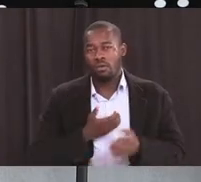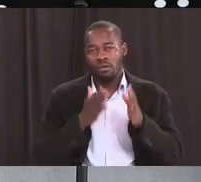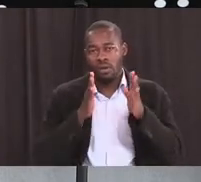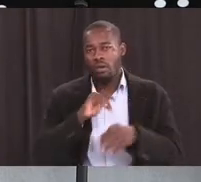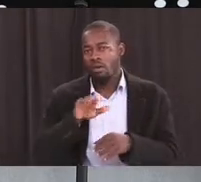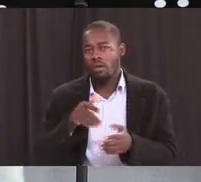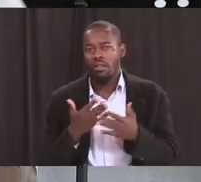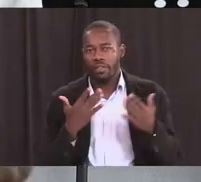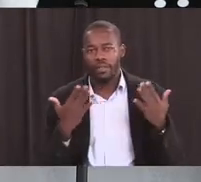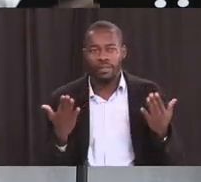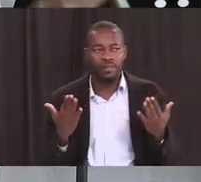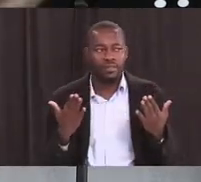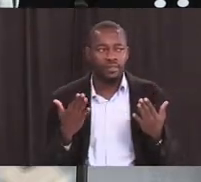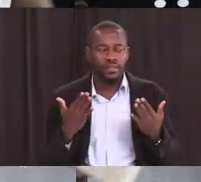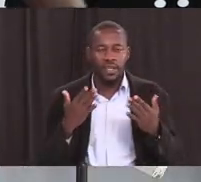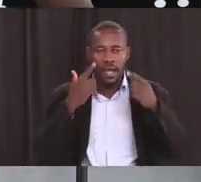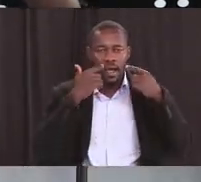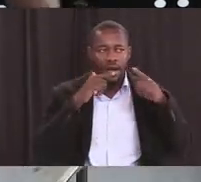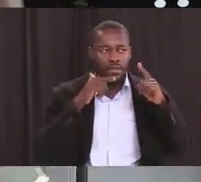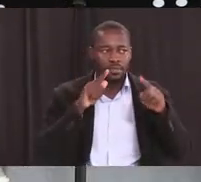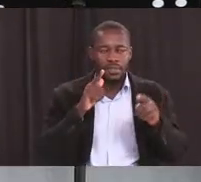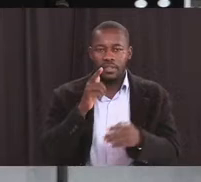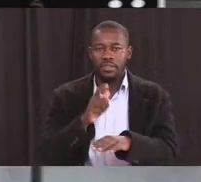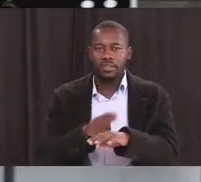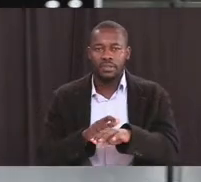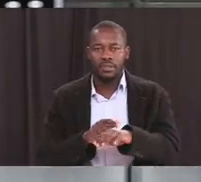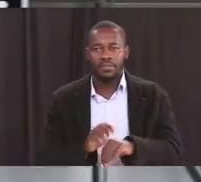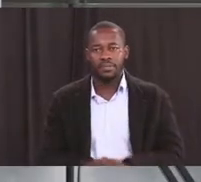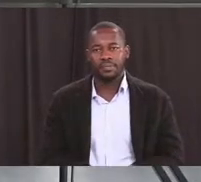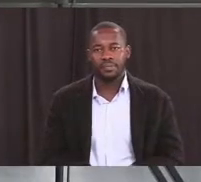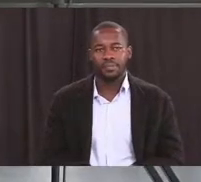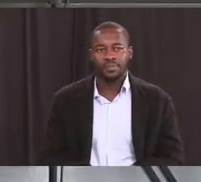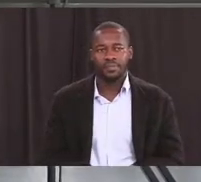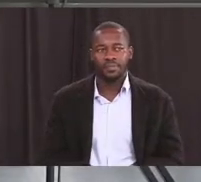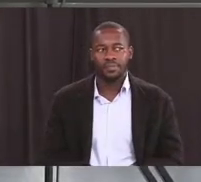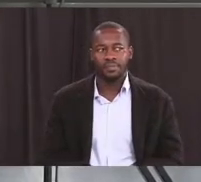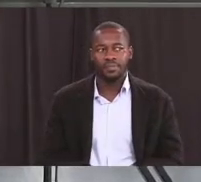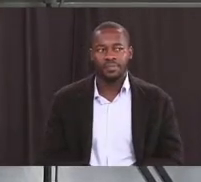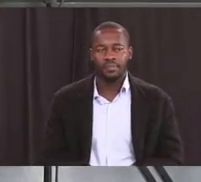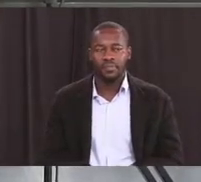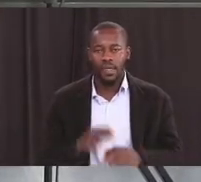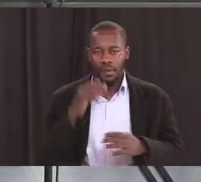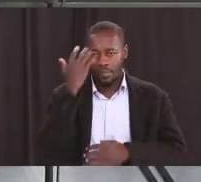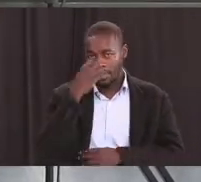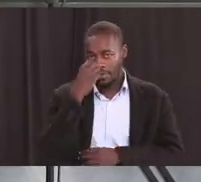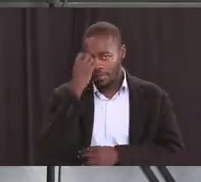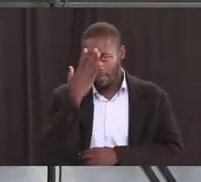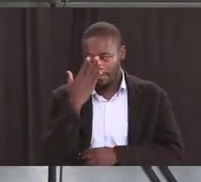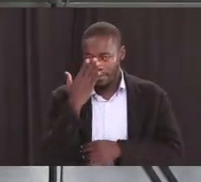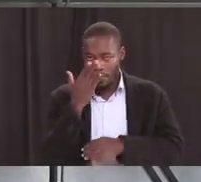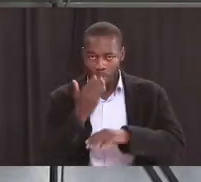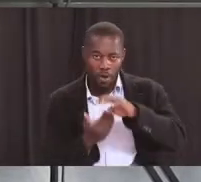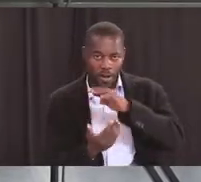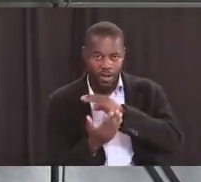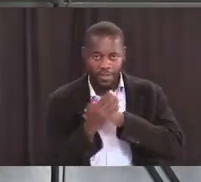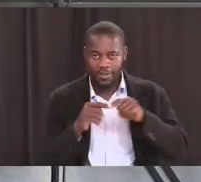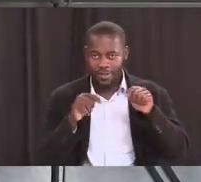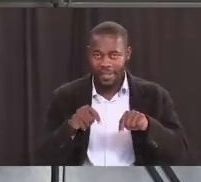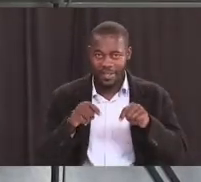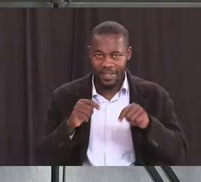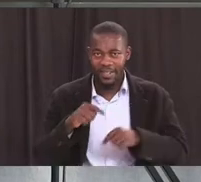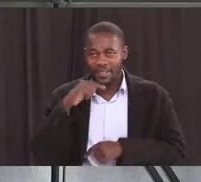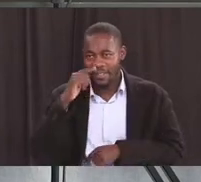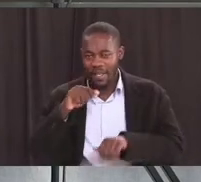hand over to Cody. Yeah, thank you, Cephas. Yeah, and it's a beautiful morning to talk about baptism. We have one coming